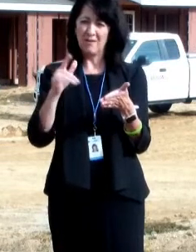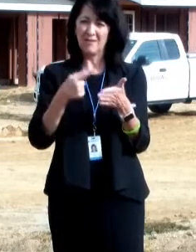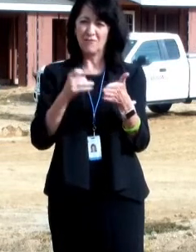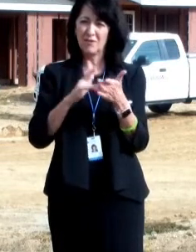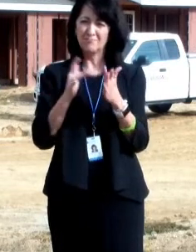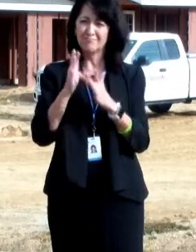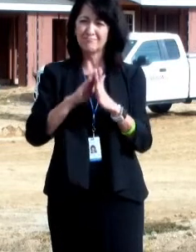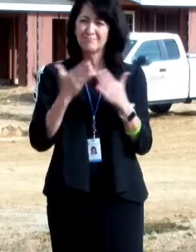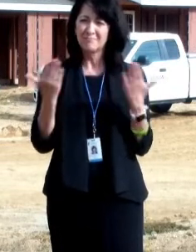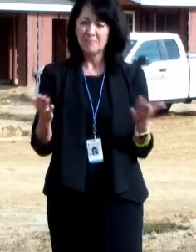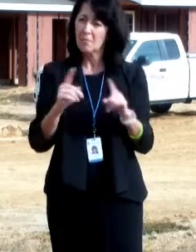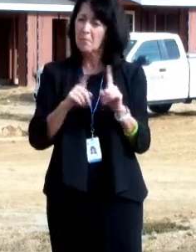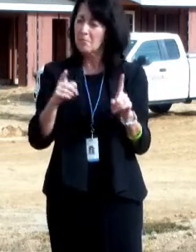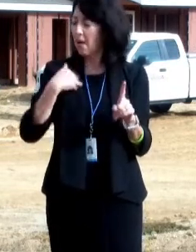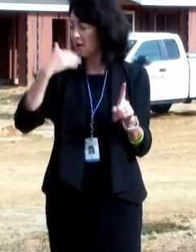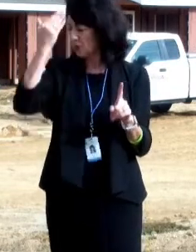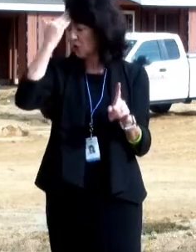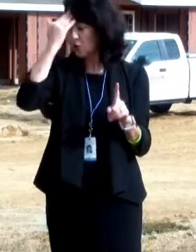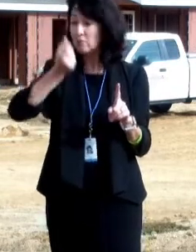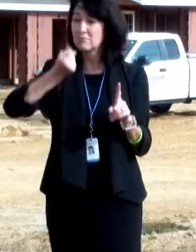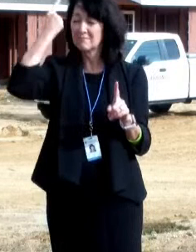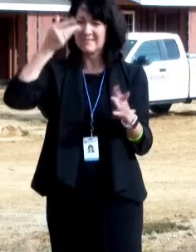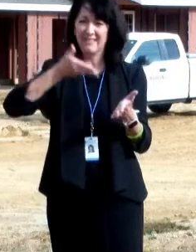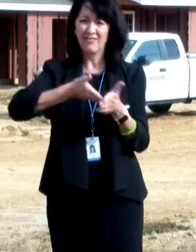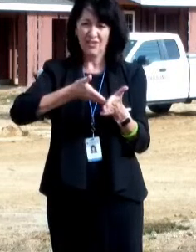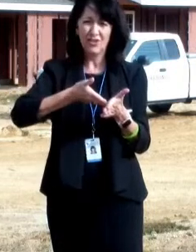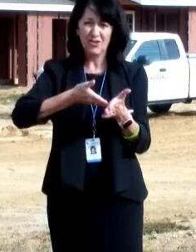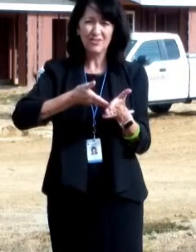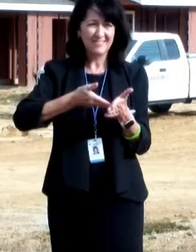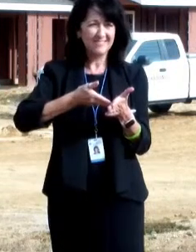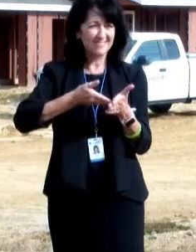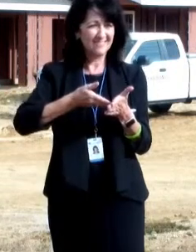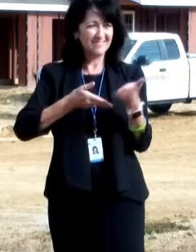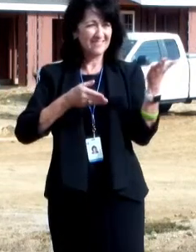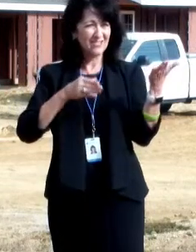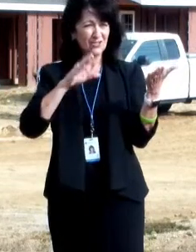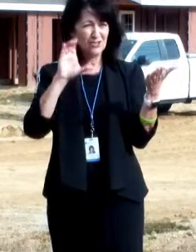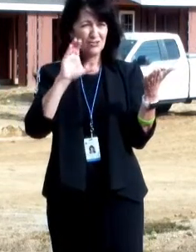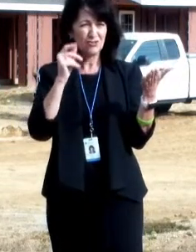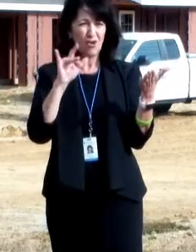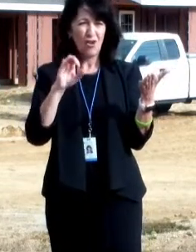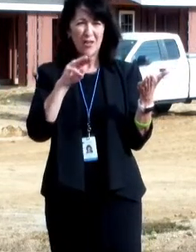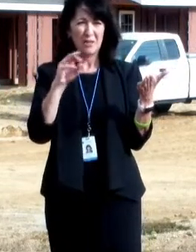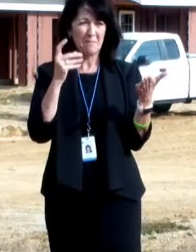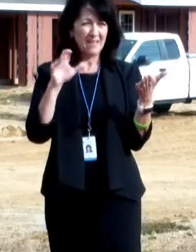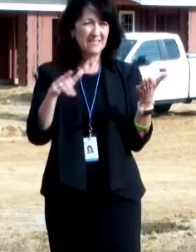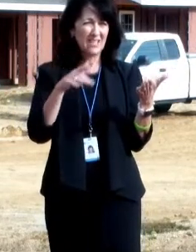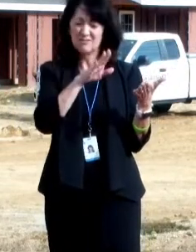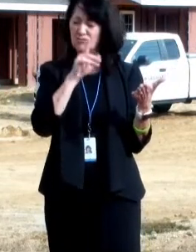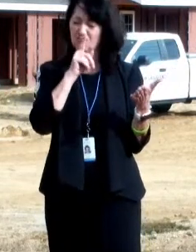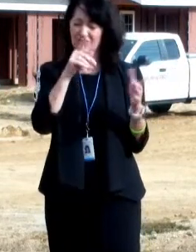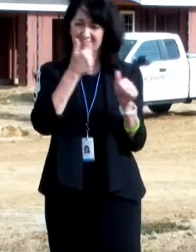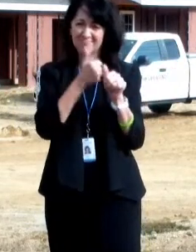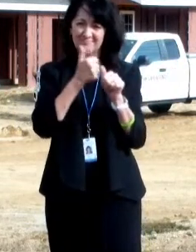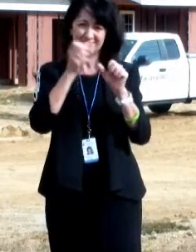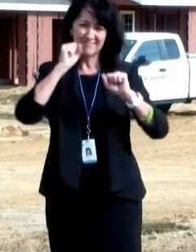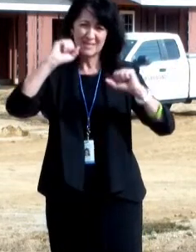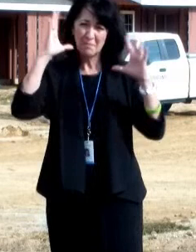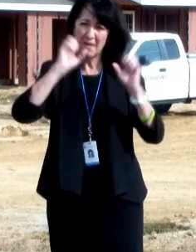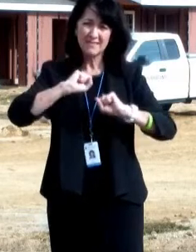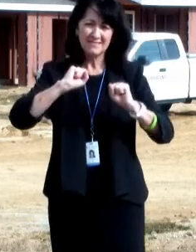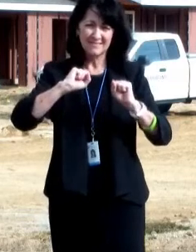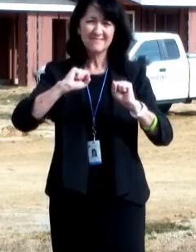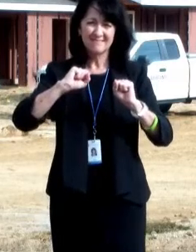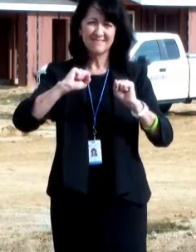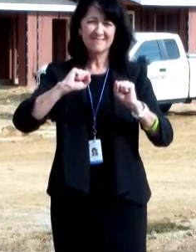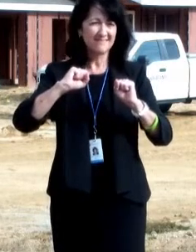there. There's a guy over at Charlie McDowell. Charlie, would you raise your hand? Charlie McDowell, raise your hand. Charlie, give him a round of applause. This guy is amazing. This guy is